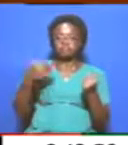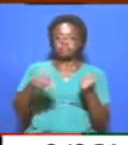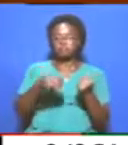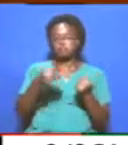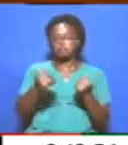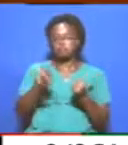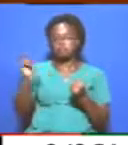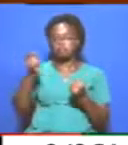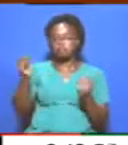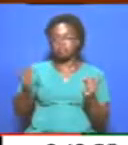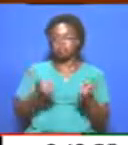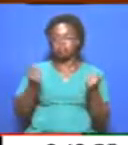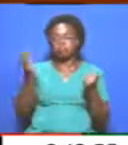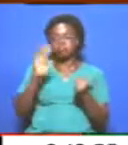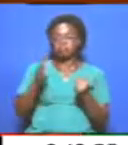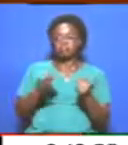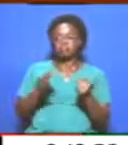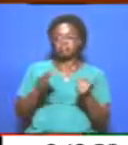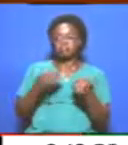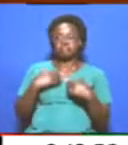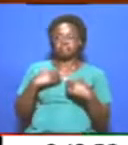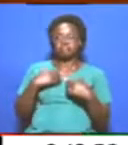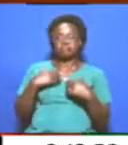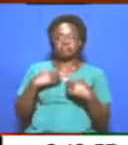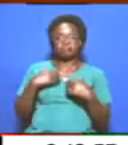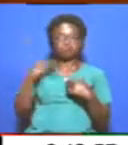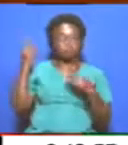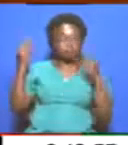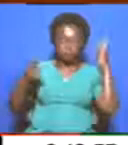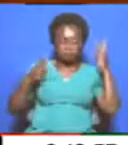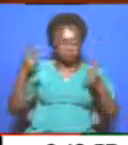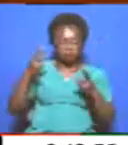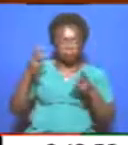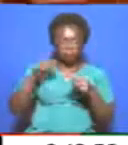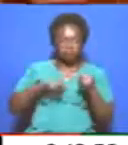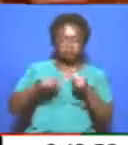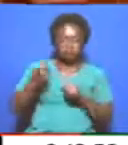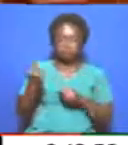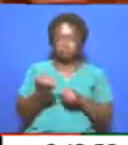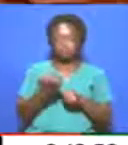we may never actually have to mind about being isolated in some corner.